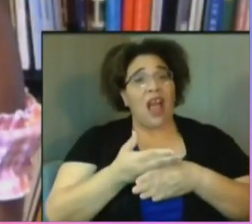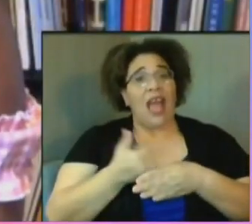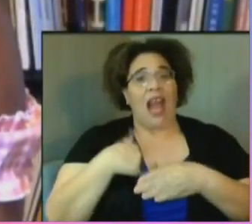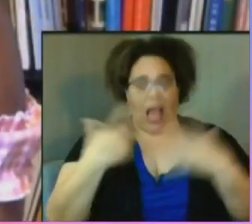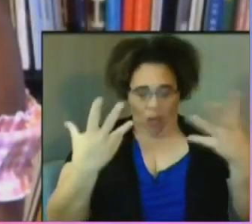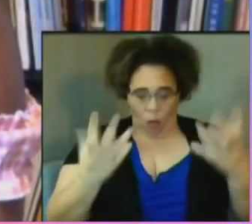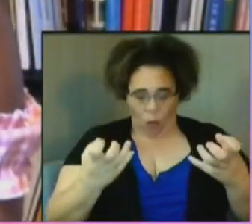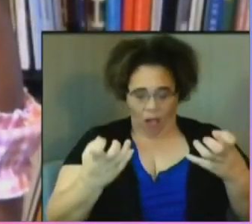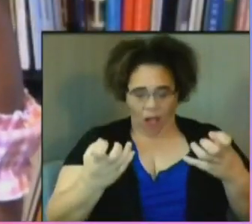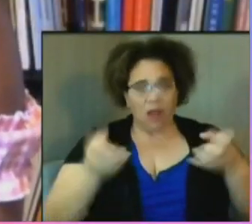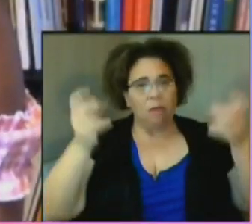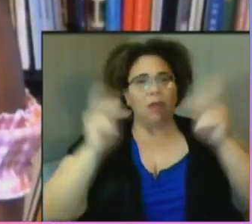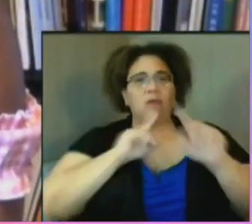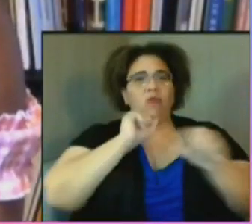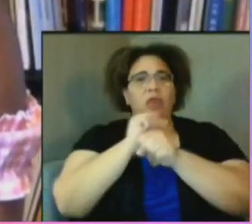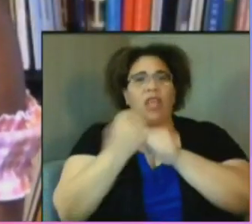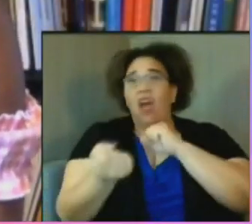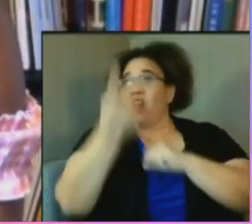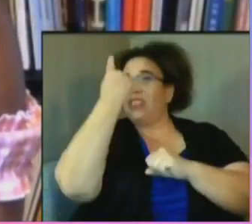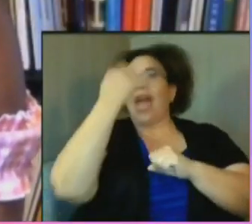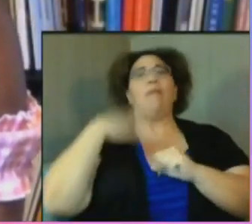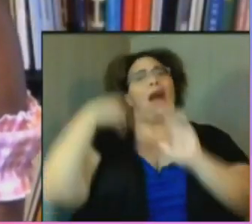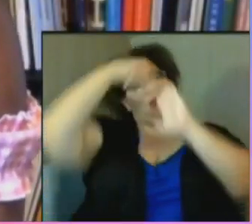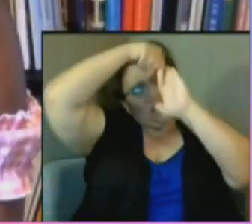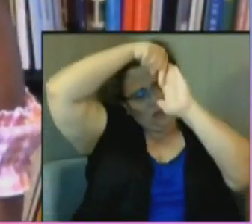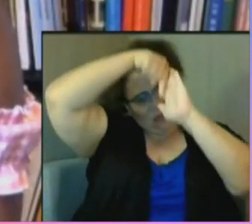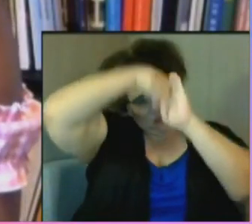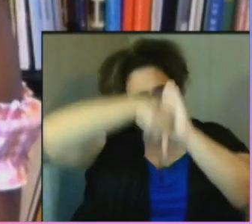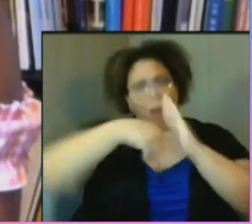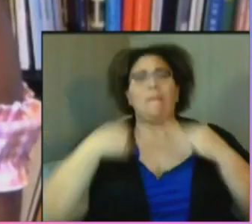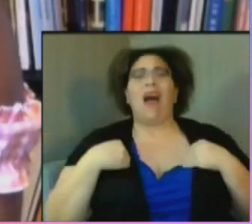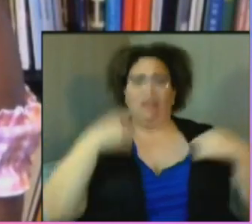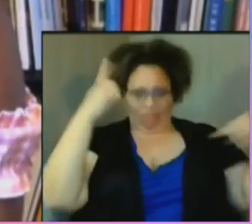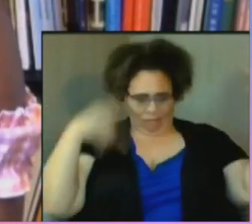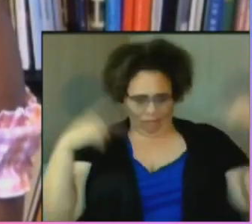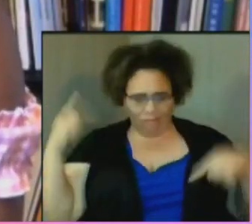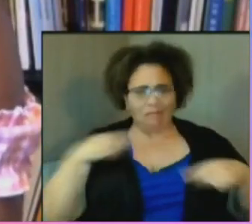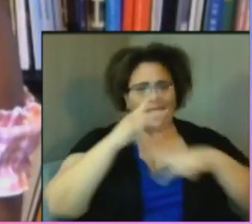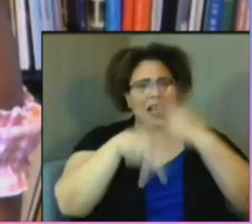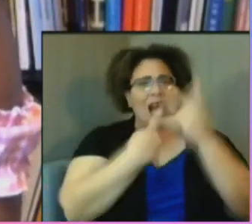understand the depths of my multi-hyphenated identity. And